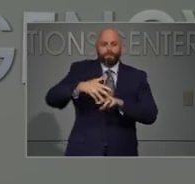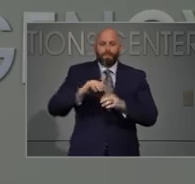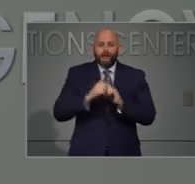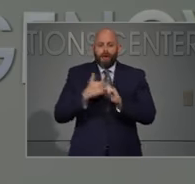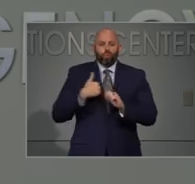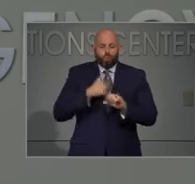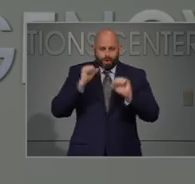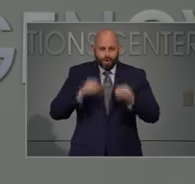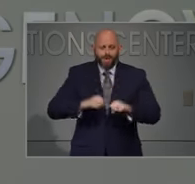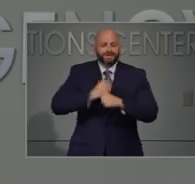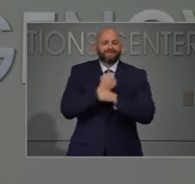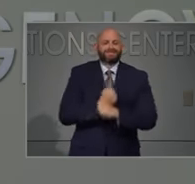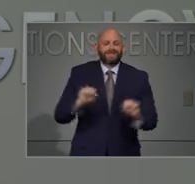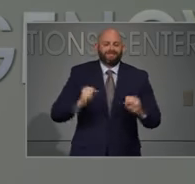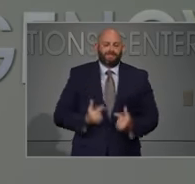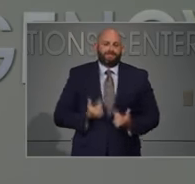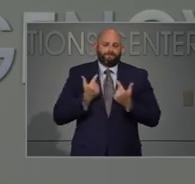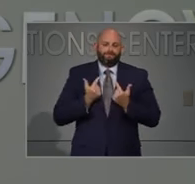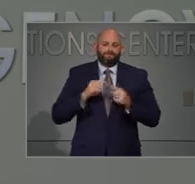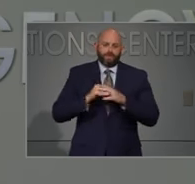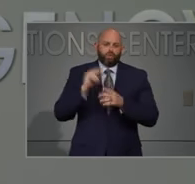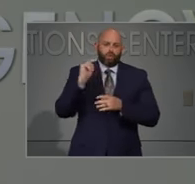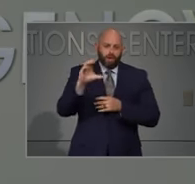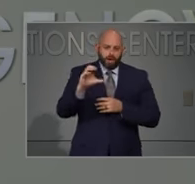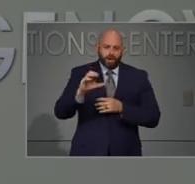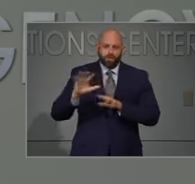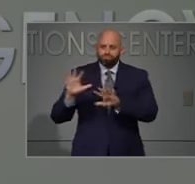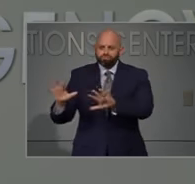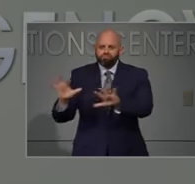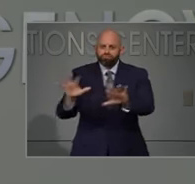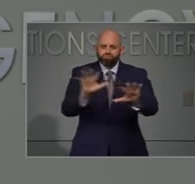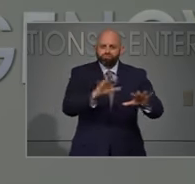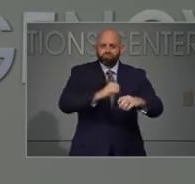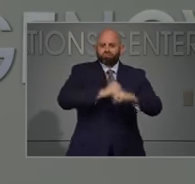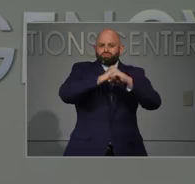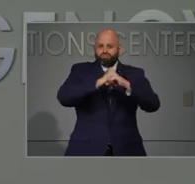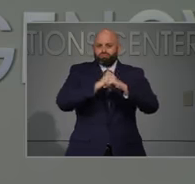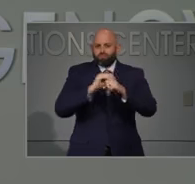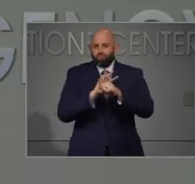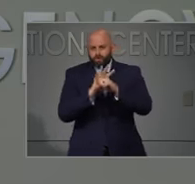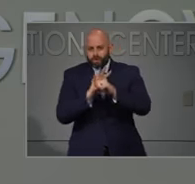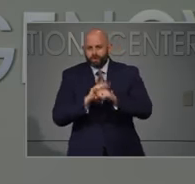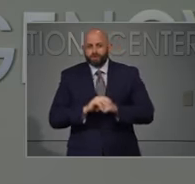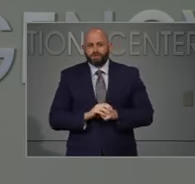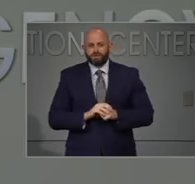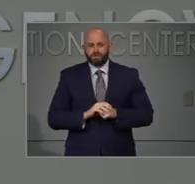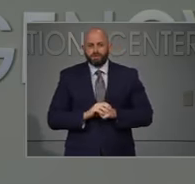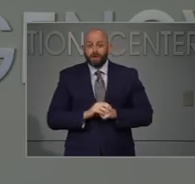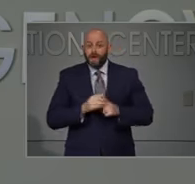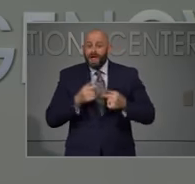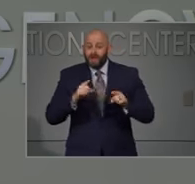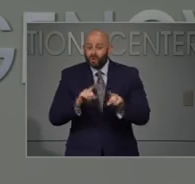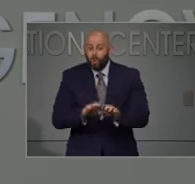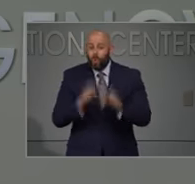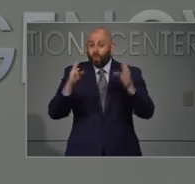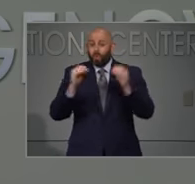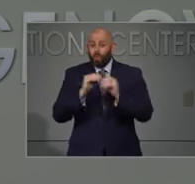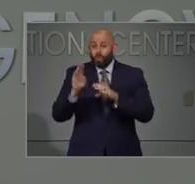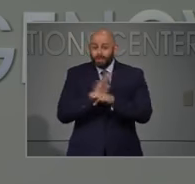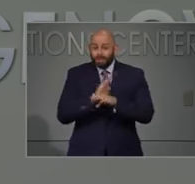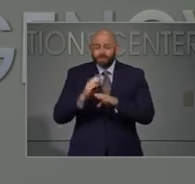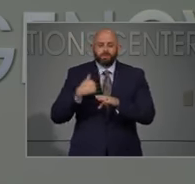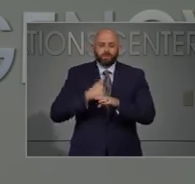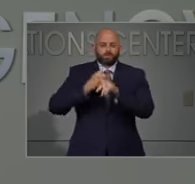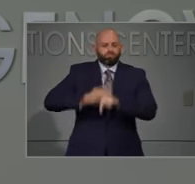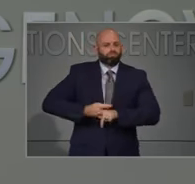communities and do our part to keep that virus level low. That's why as we're easing restrictions, we're doing it in a measured